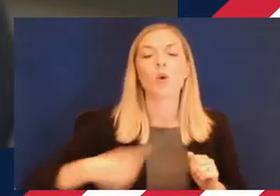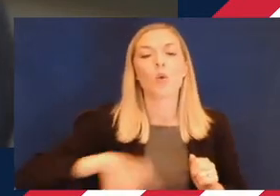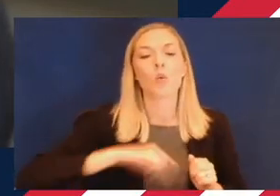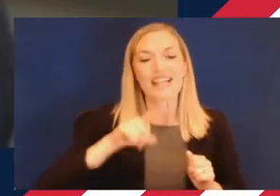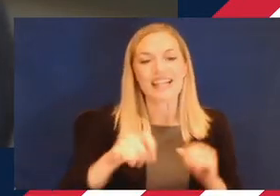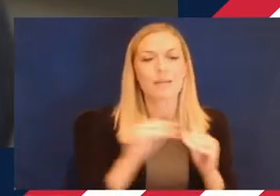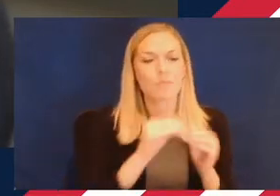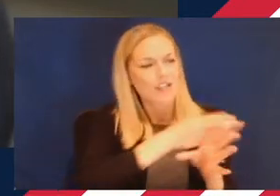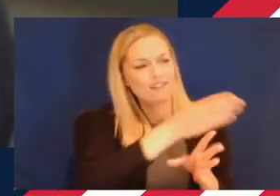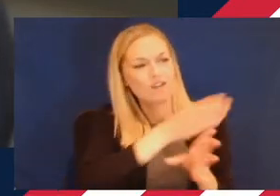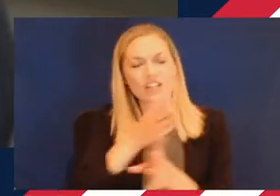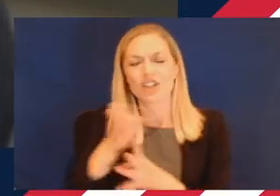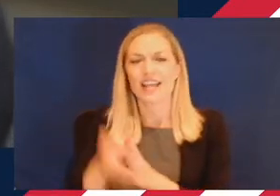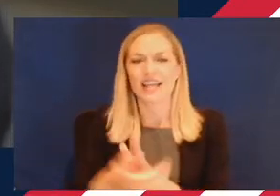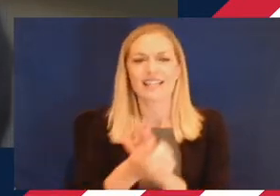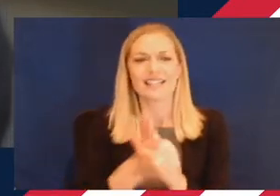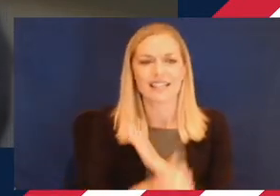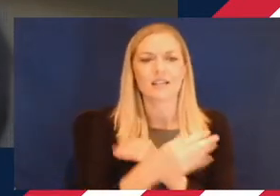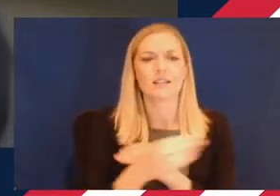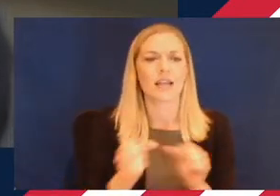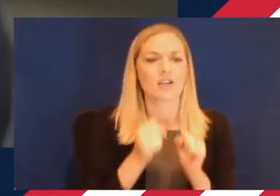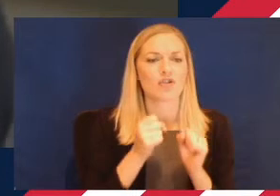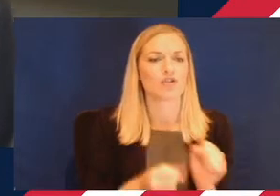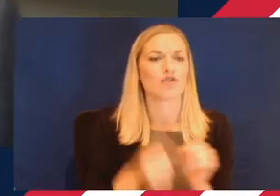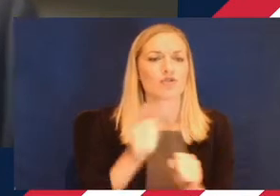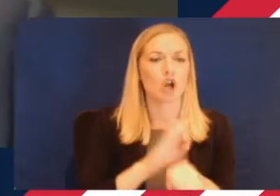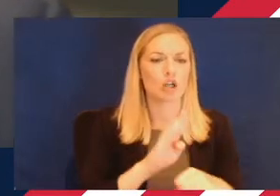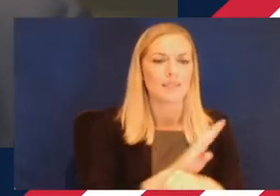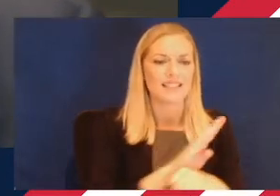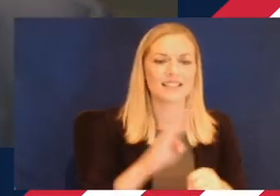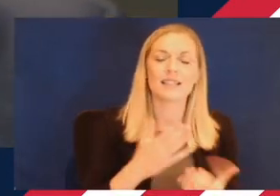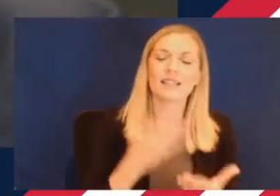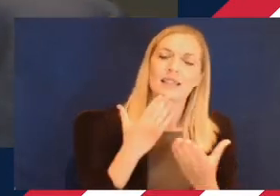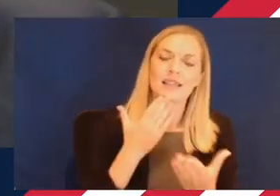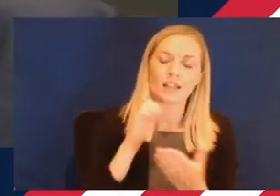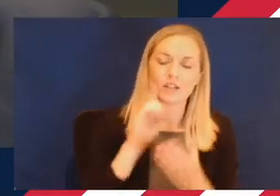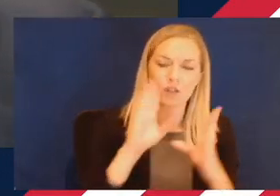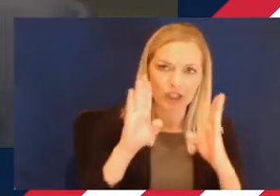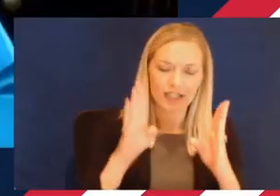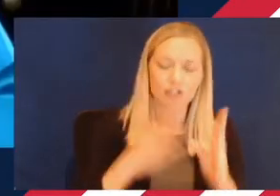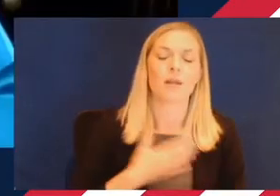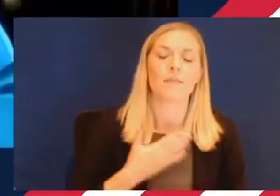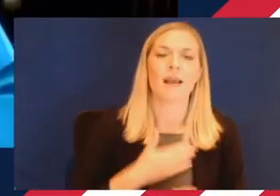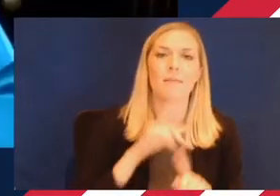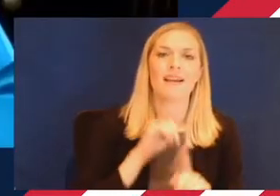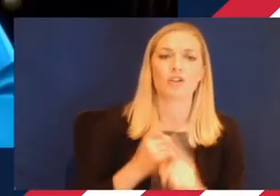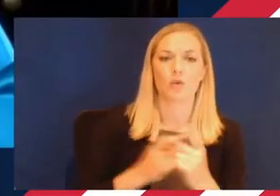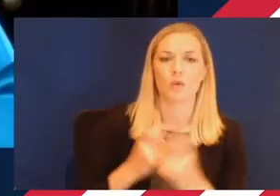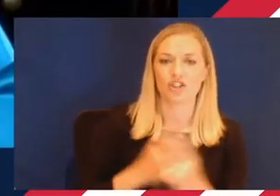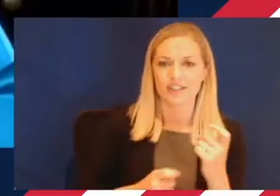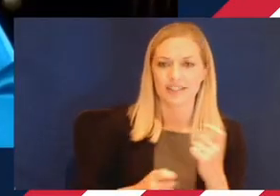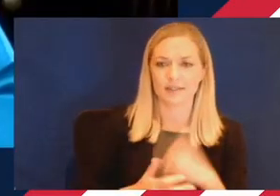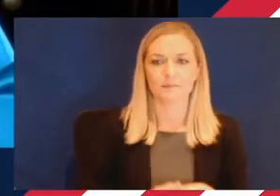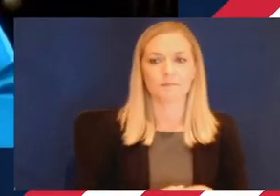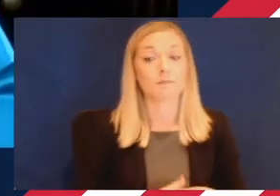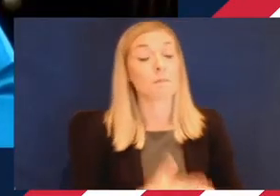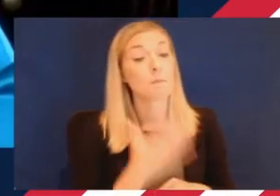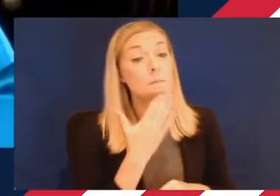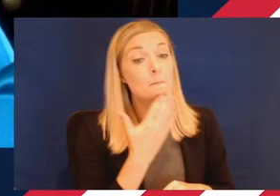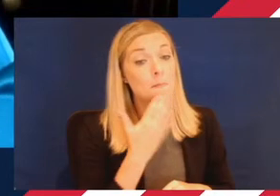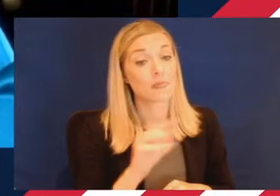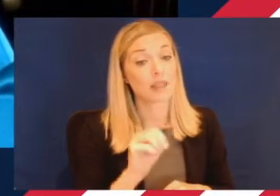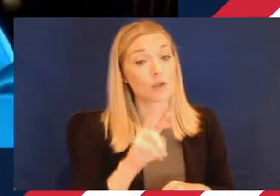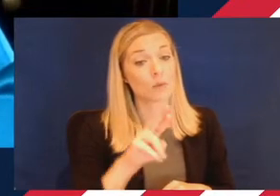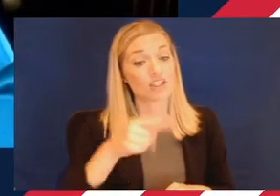and stronger businesses. Thanks for your attention. Happy to take some questions. Thank you, Mr. Phillips. I would like to recognize